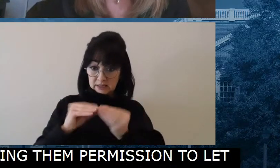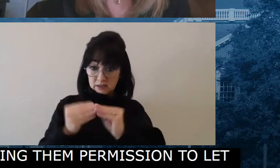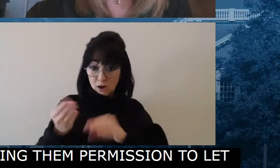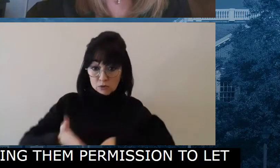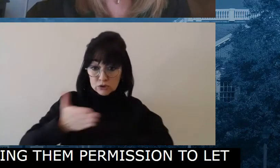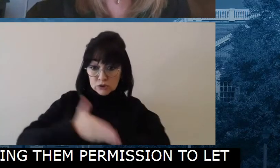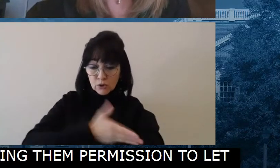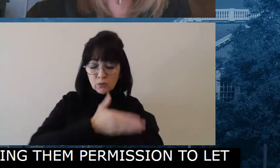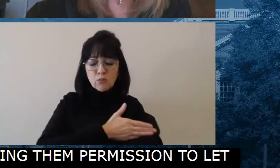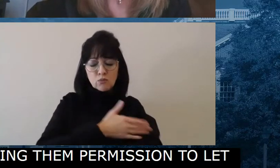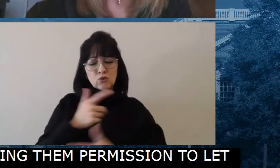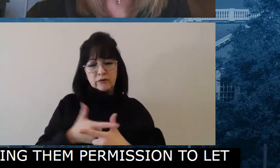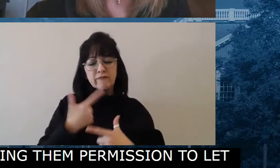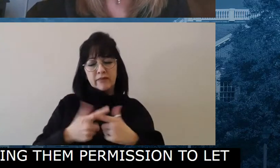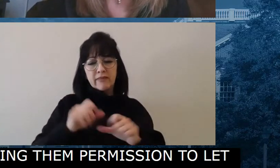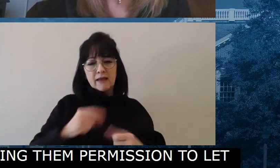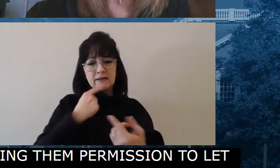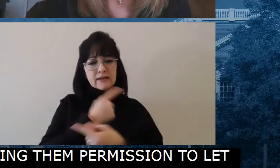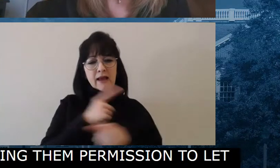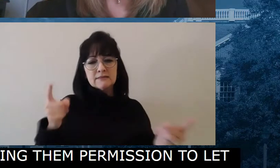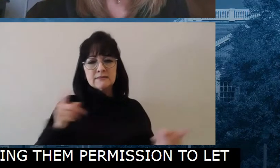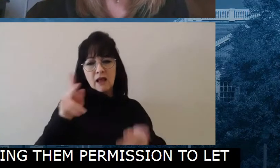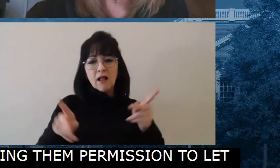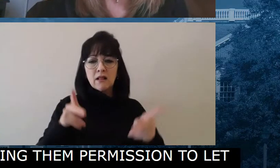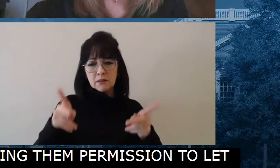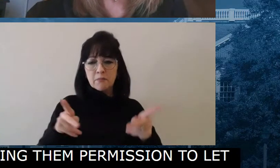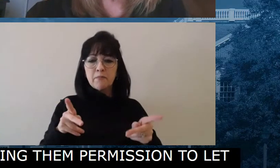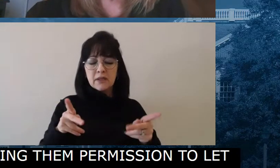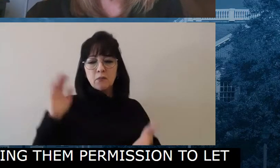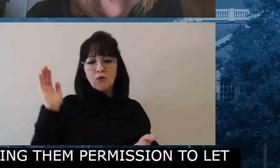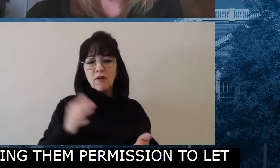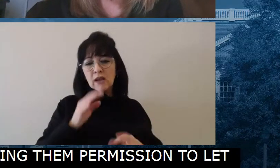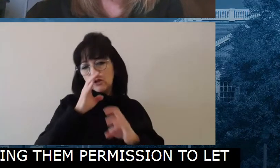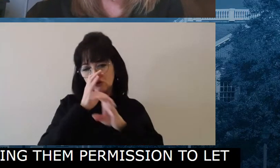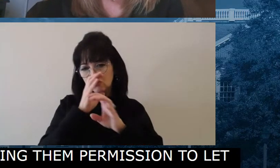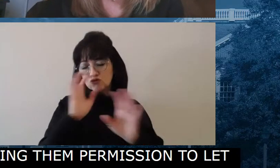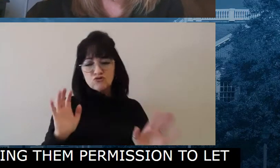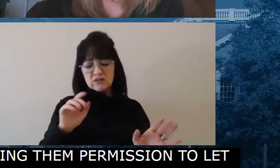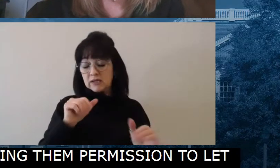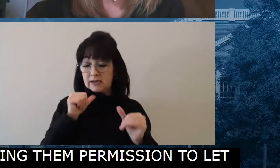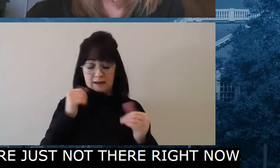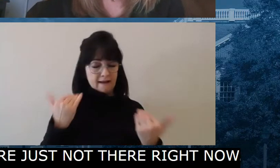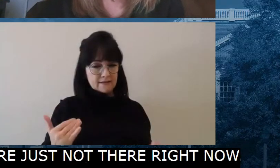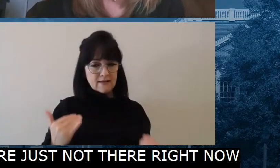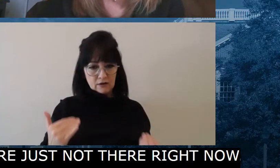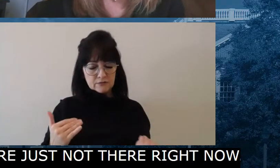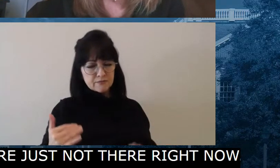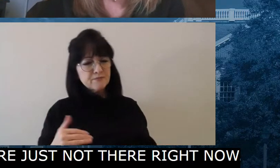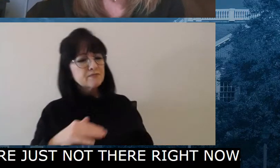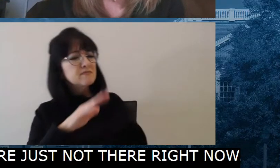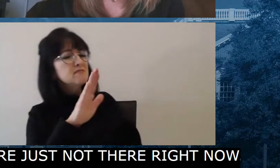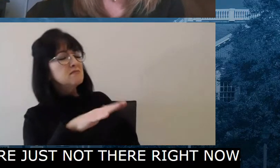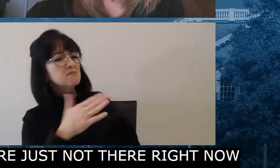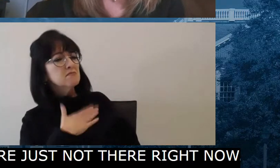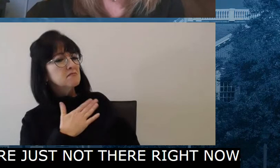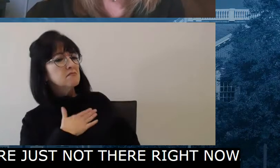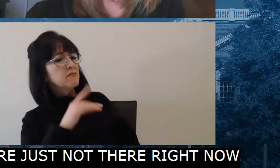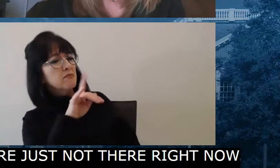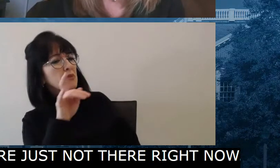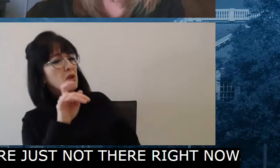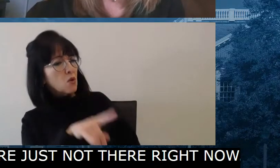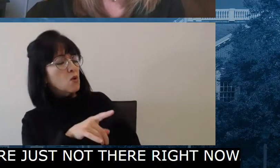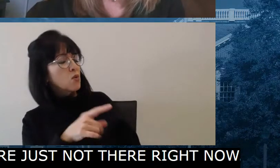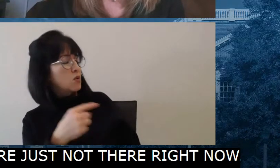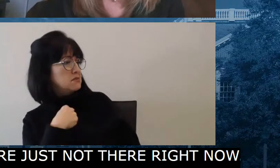And my second question is on the topic of variant strains of COVID. How much genomic